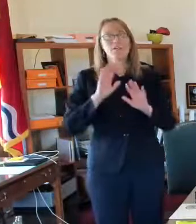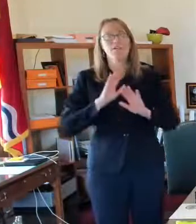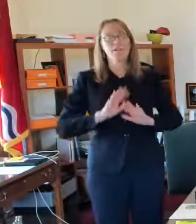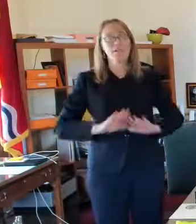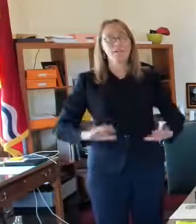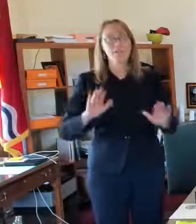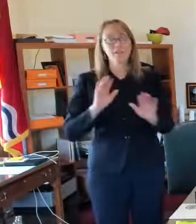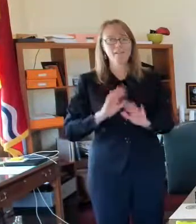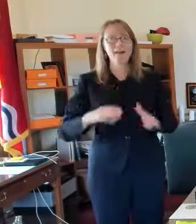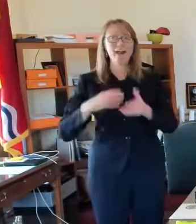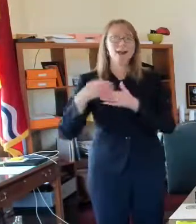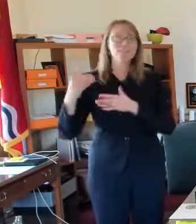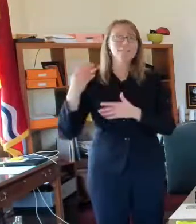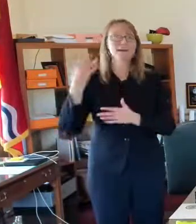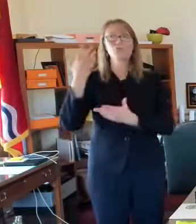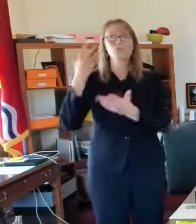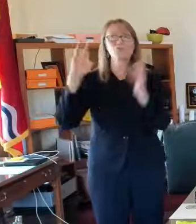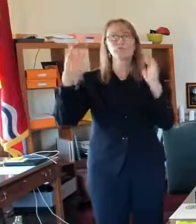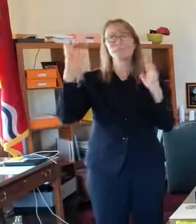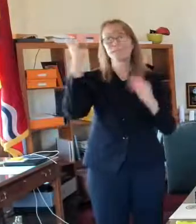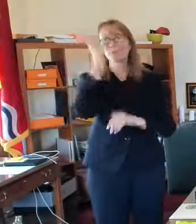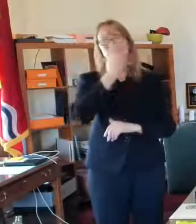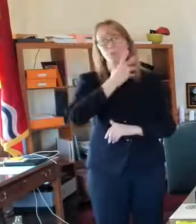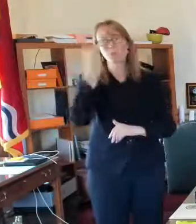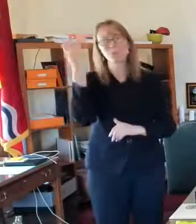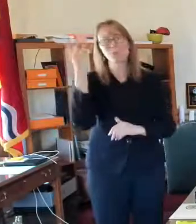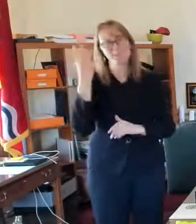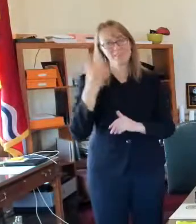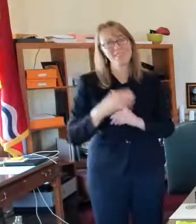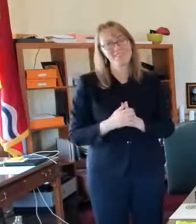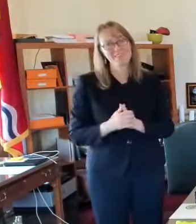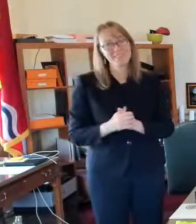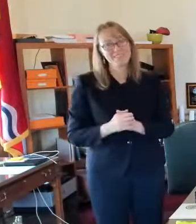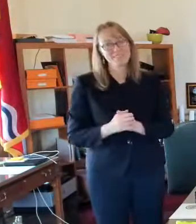beautiful. Thank you for being with us today. A lot of,